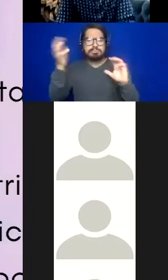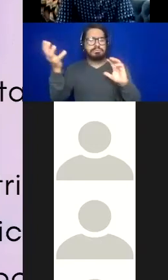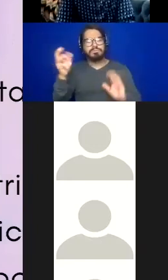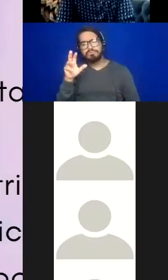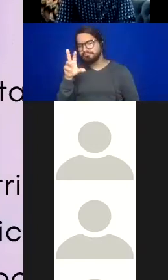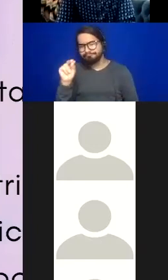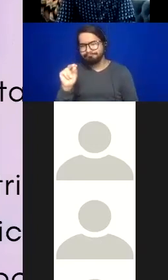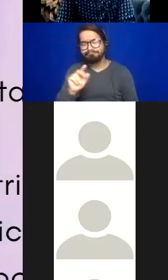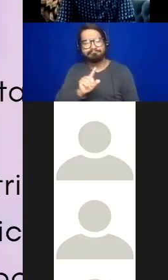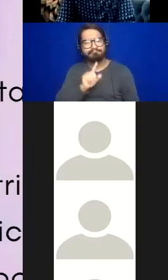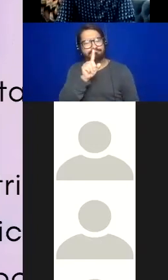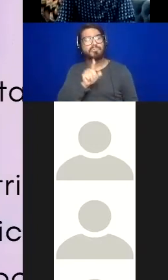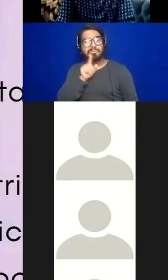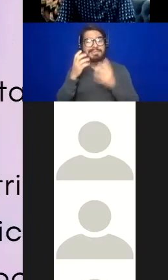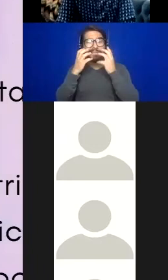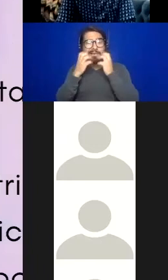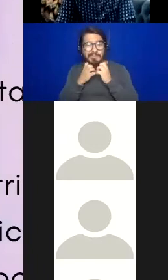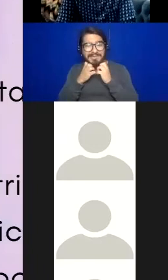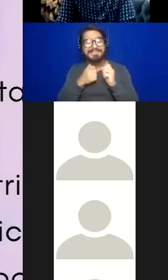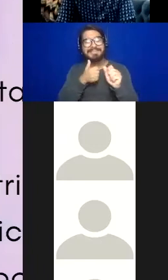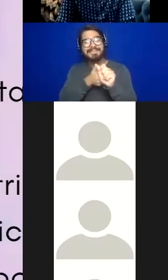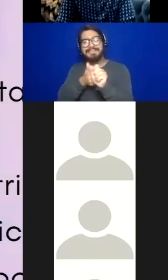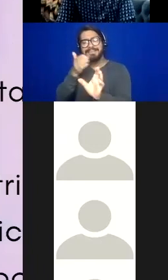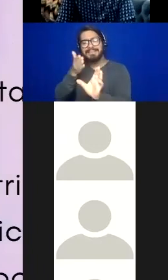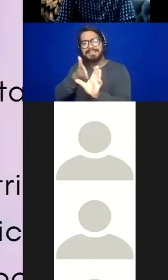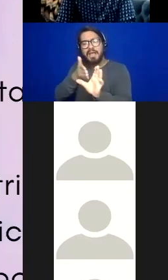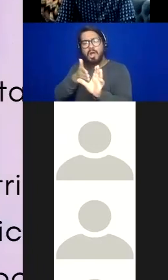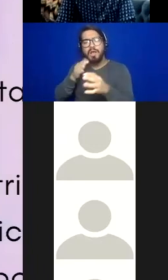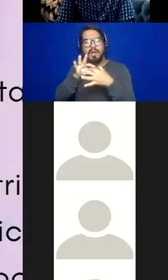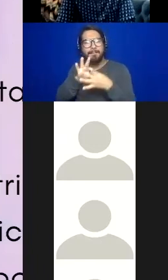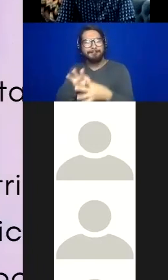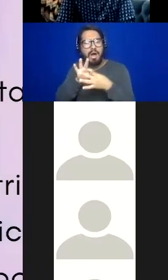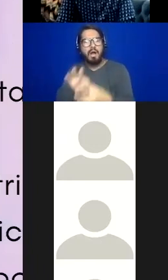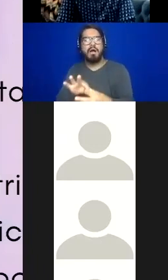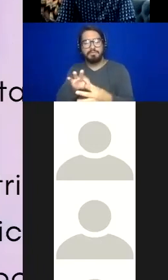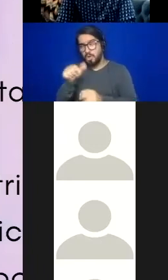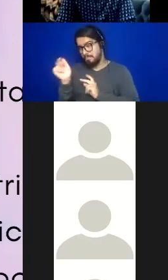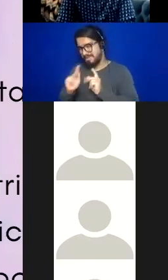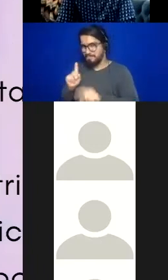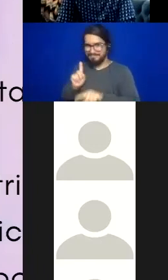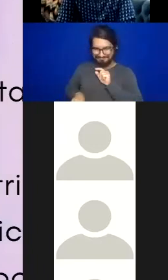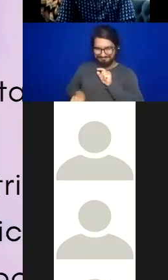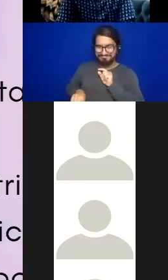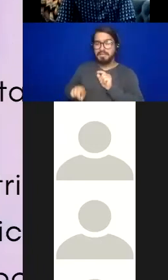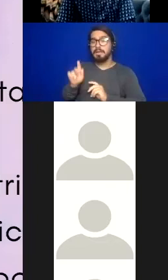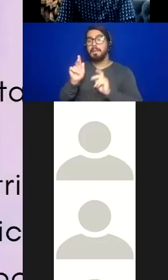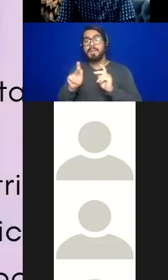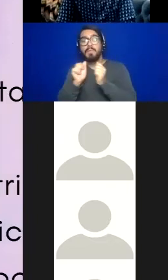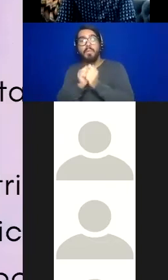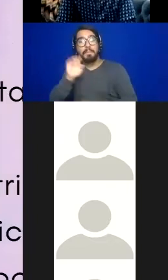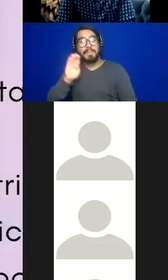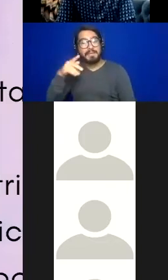appreciate the intricacies of psychological bonds, which others cannot. And that people with BPD possess